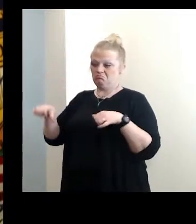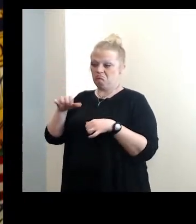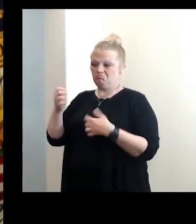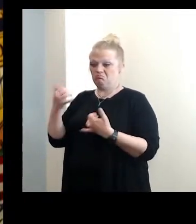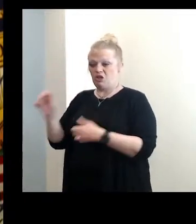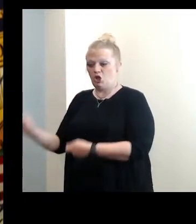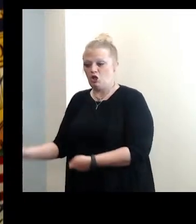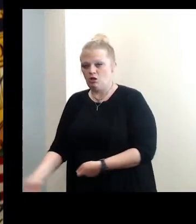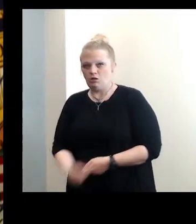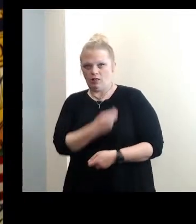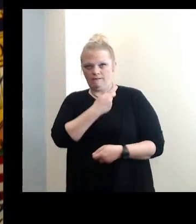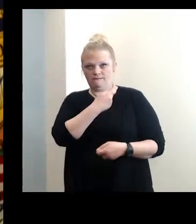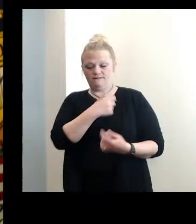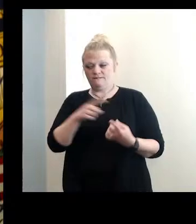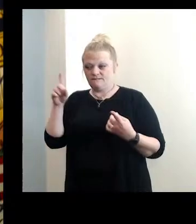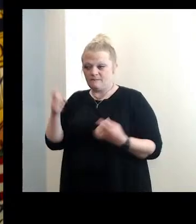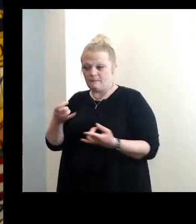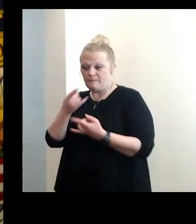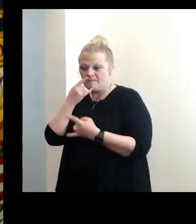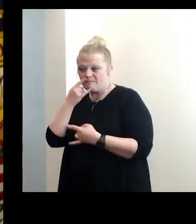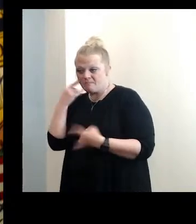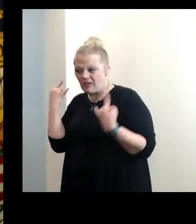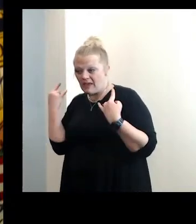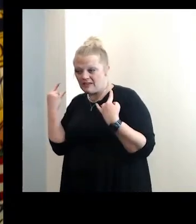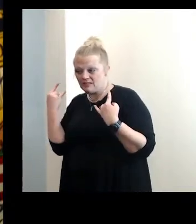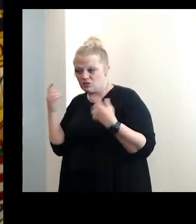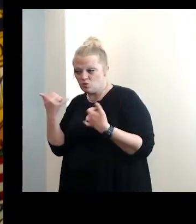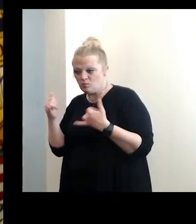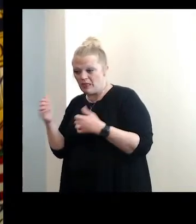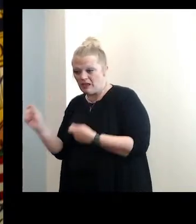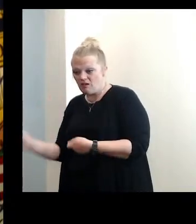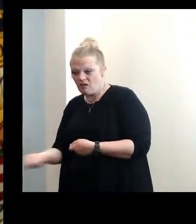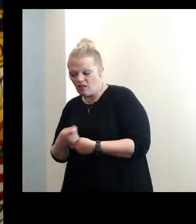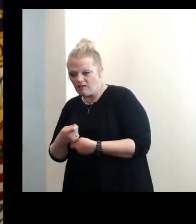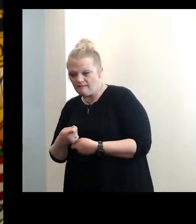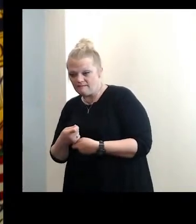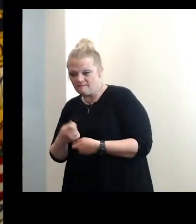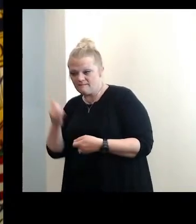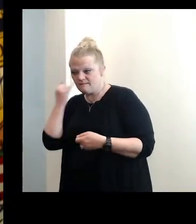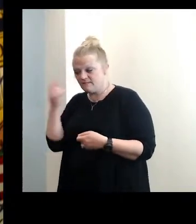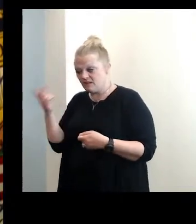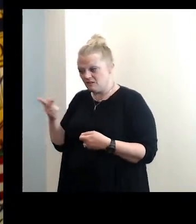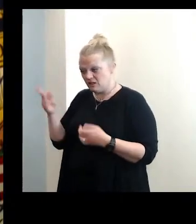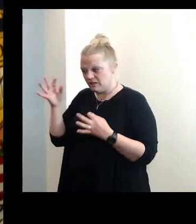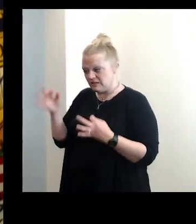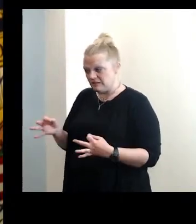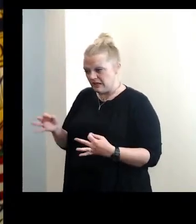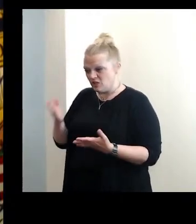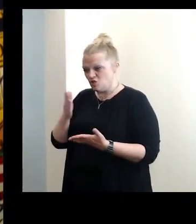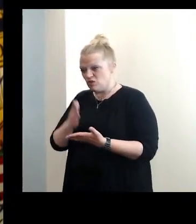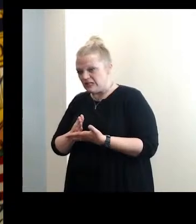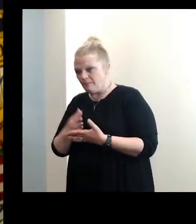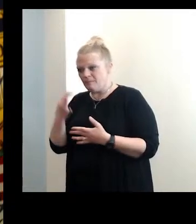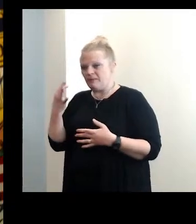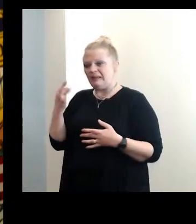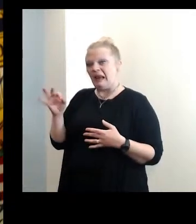golf. Okay. Do they have to wear a mask on the course? If they decide to stop at the 19th